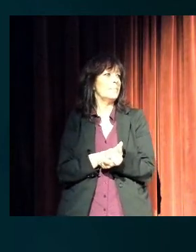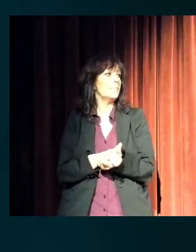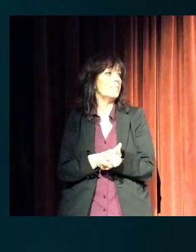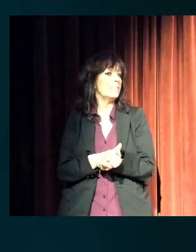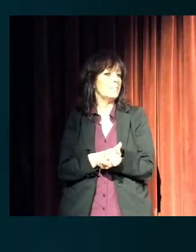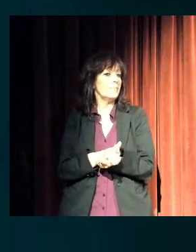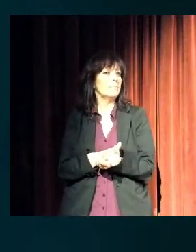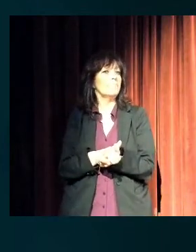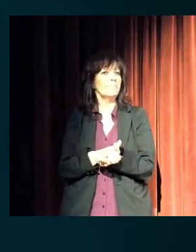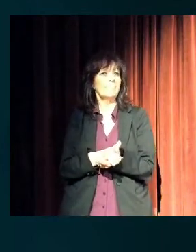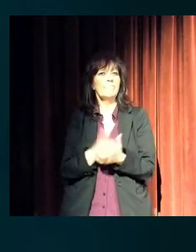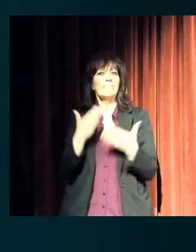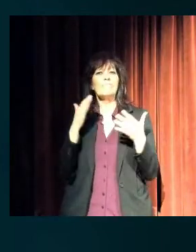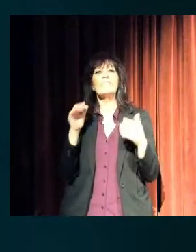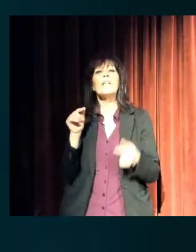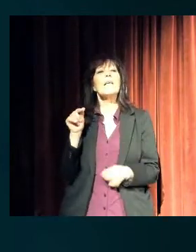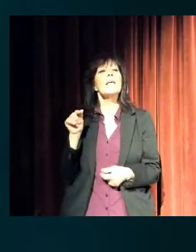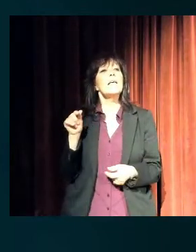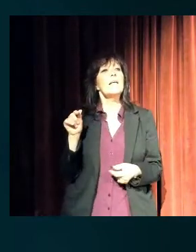Thank you.